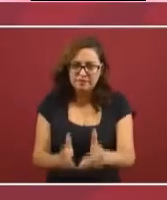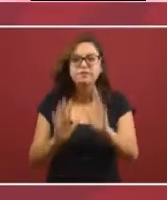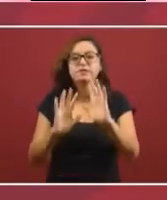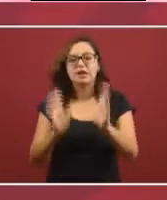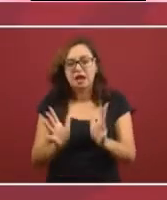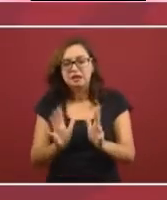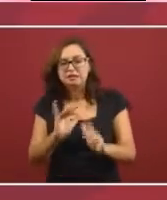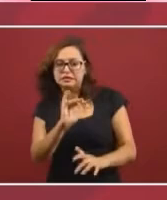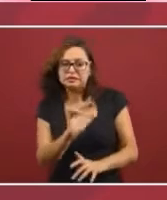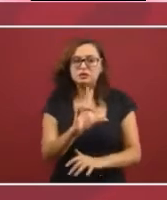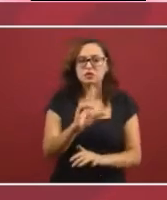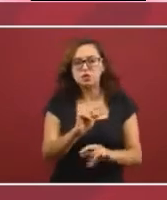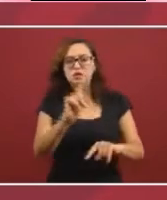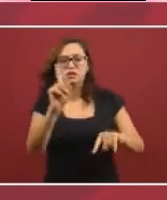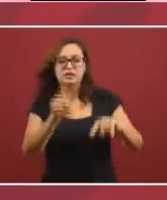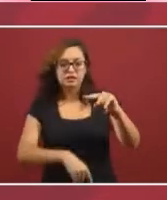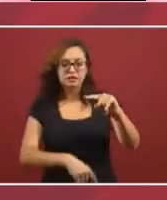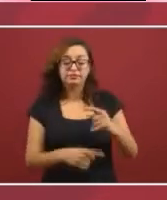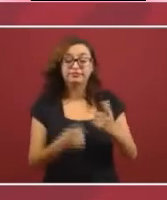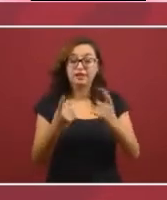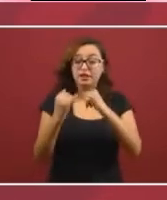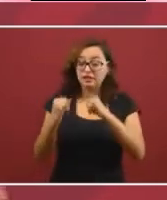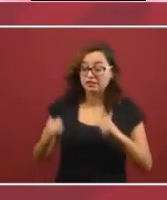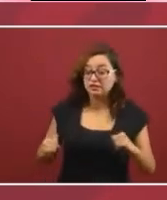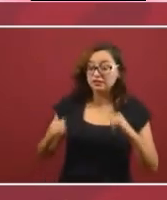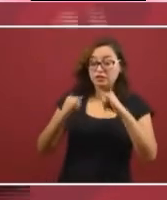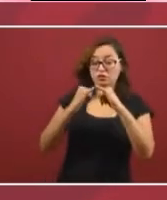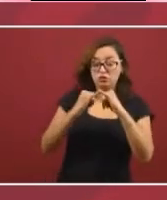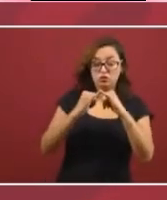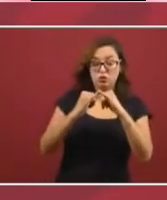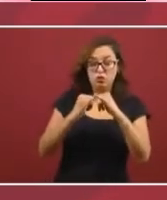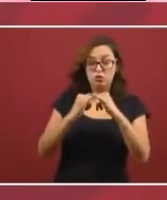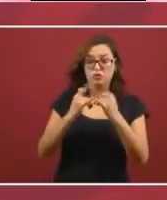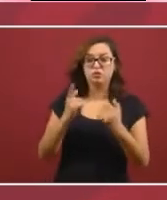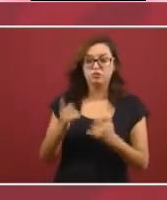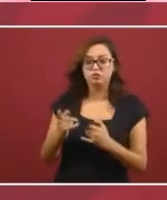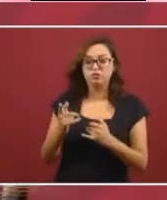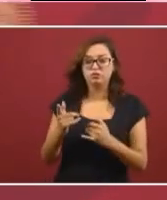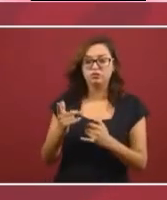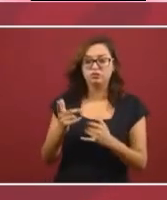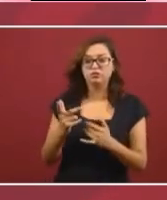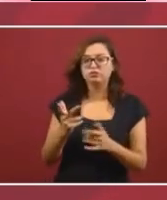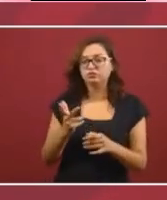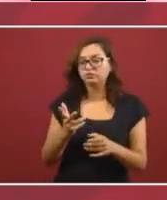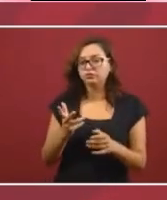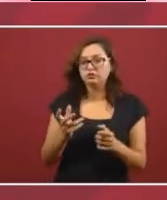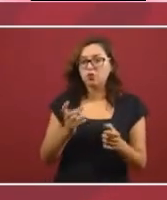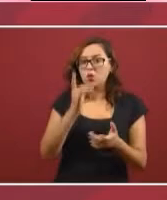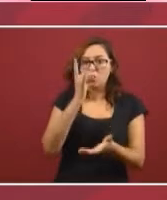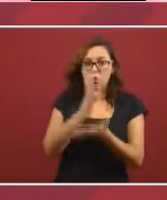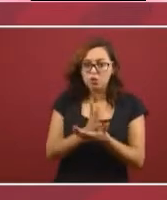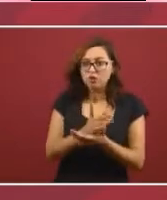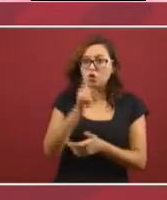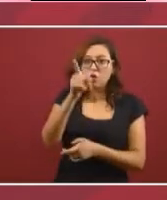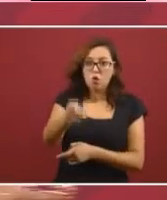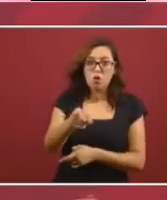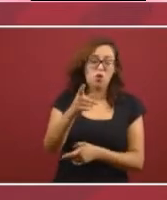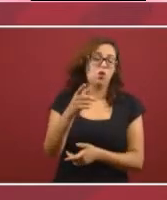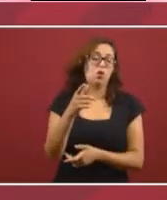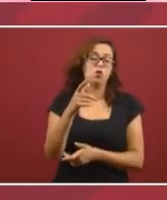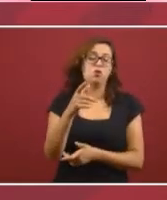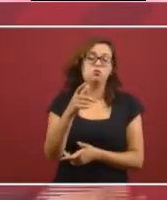the institute to give people back the stolen goods will be receiving whatever is